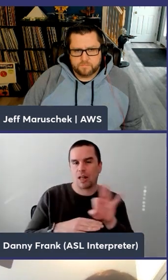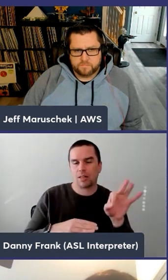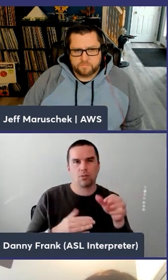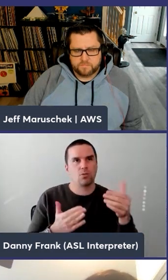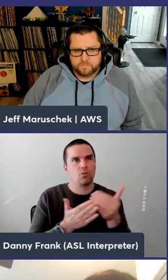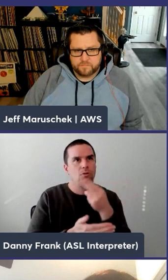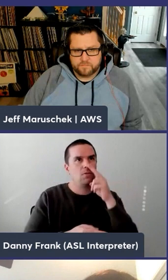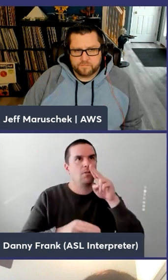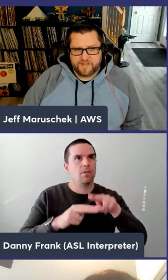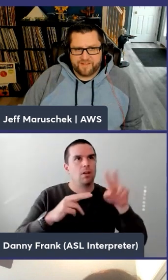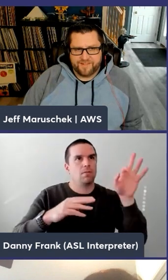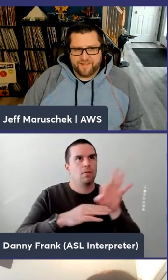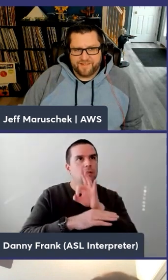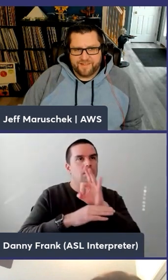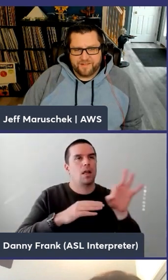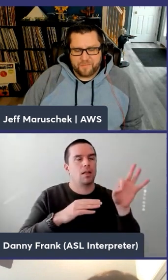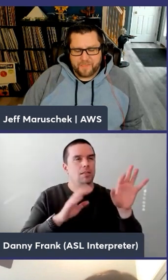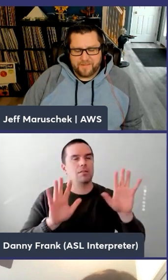functionality. That's a tongue twister.